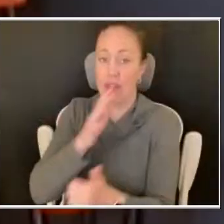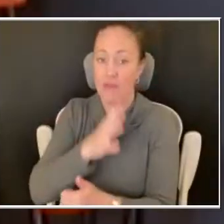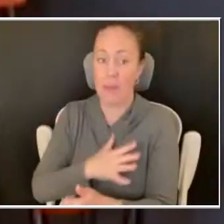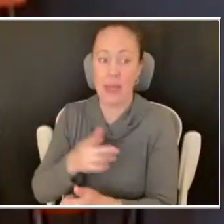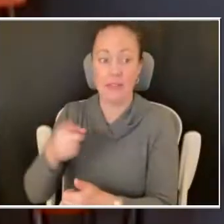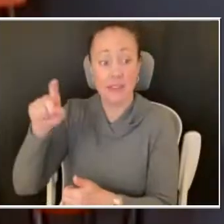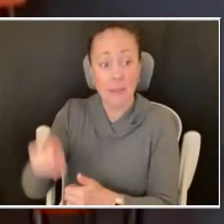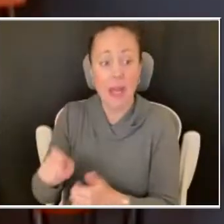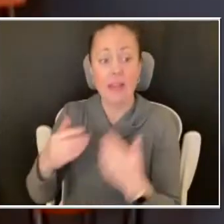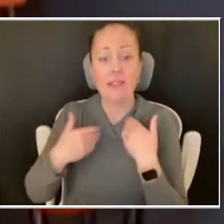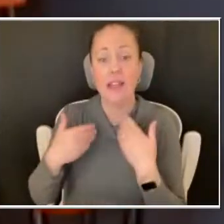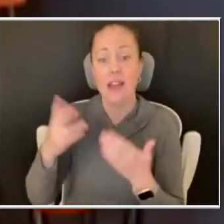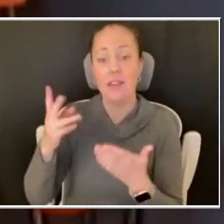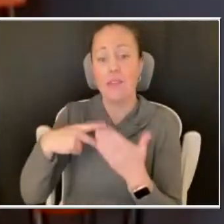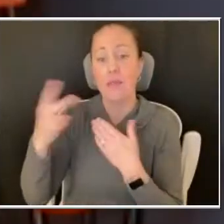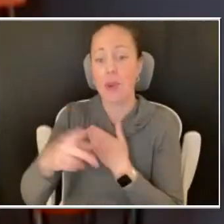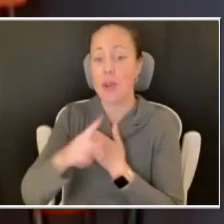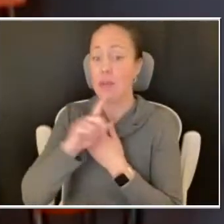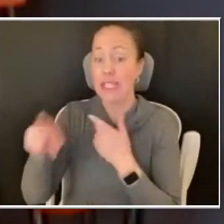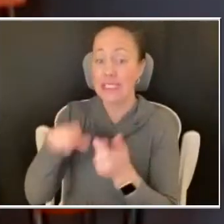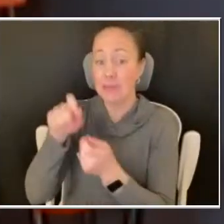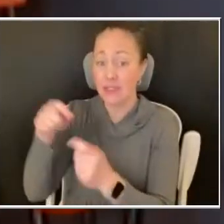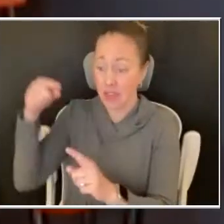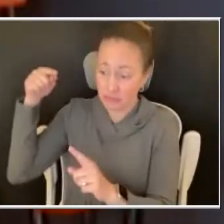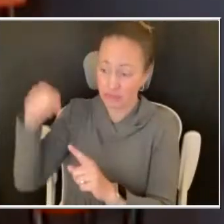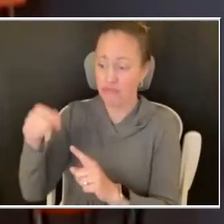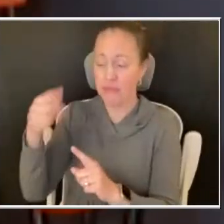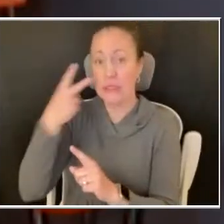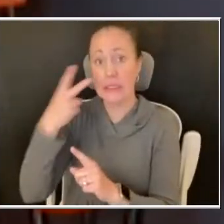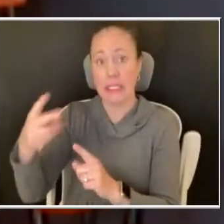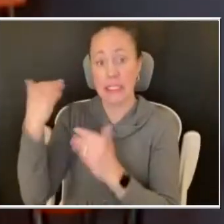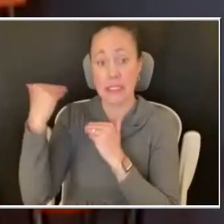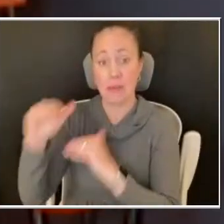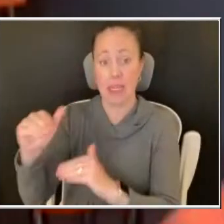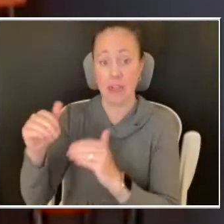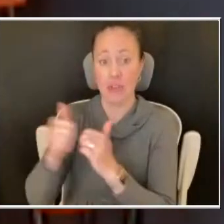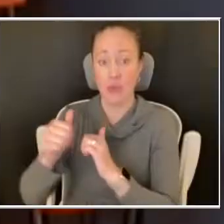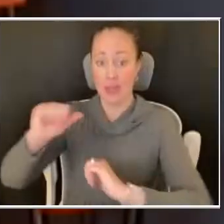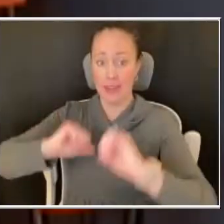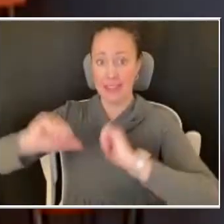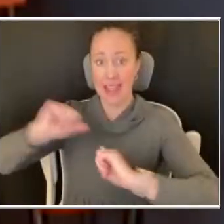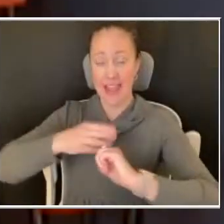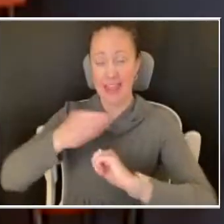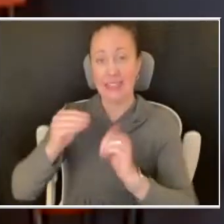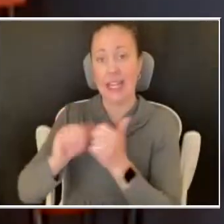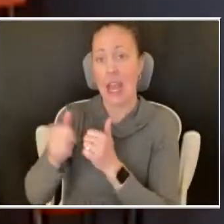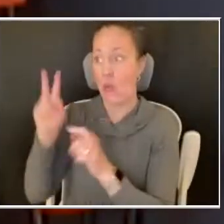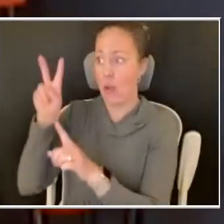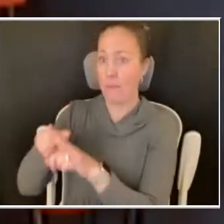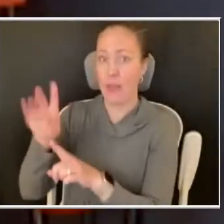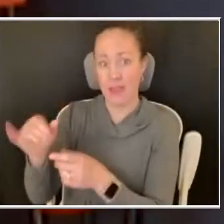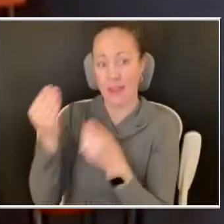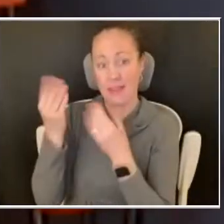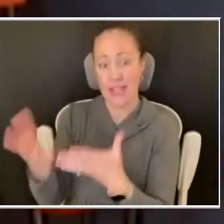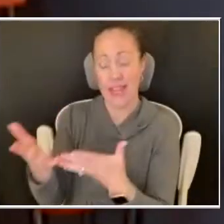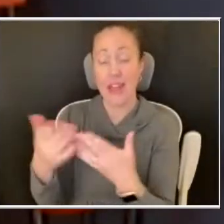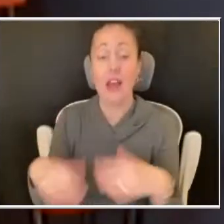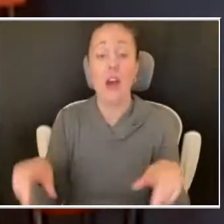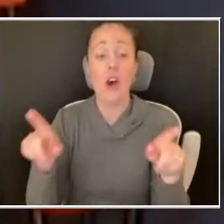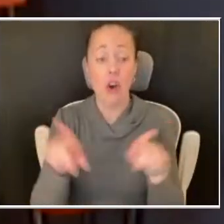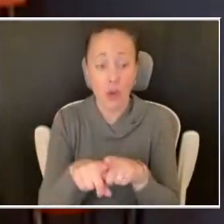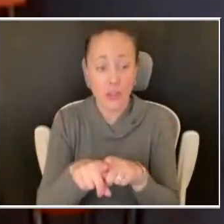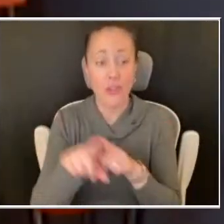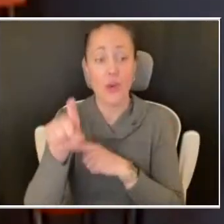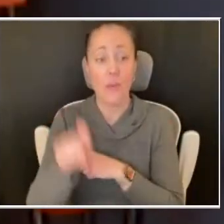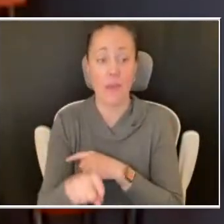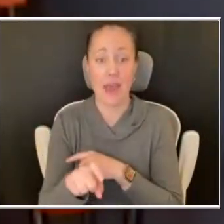to have a program that very specifically looks at the limitations in the science, how we're applying that data. And then we also have to look